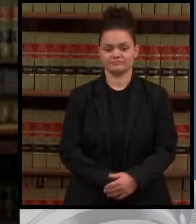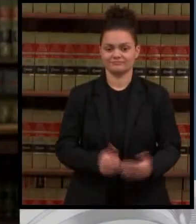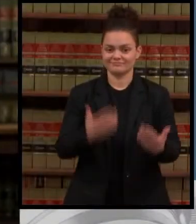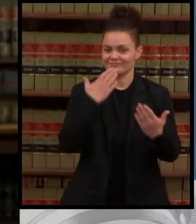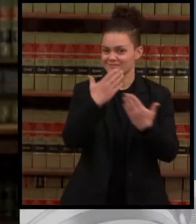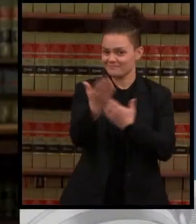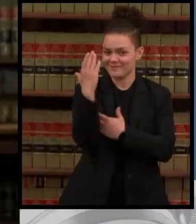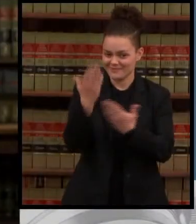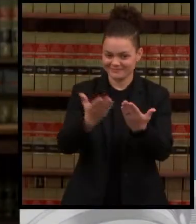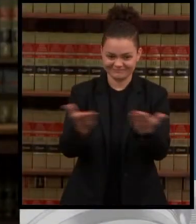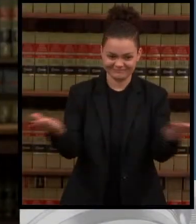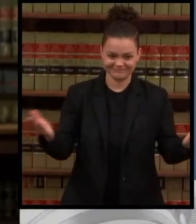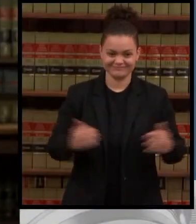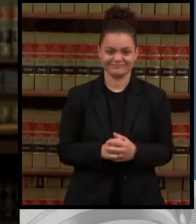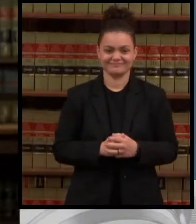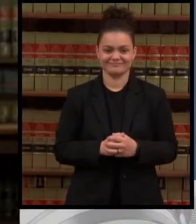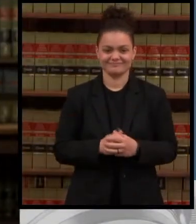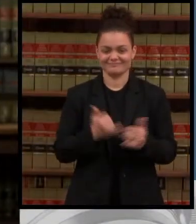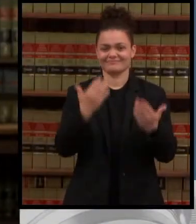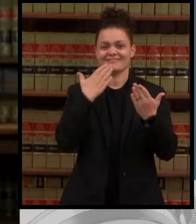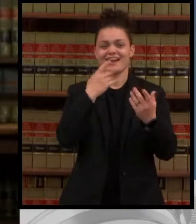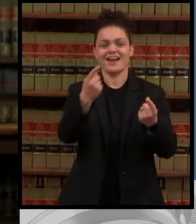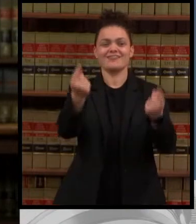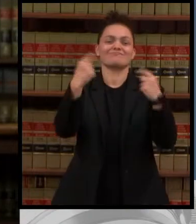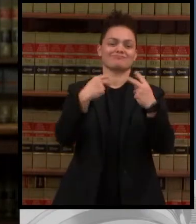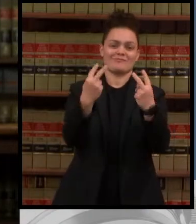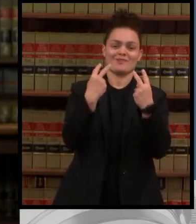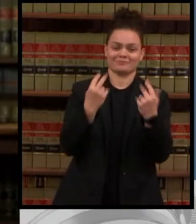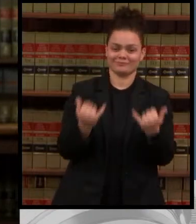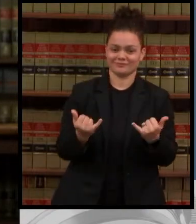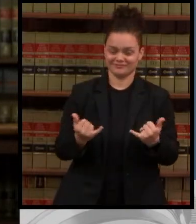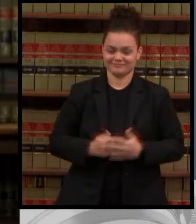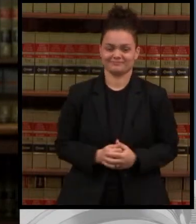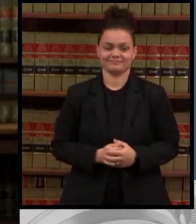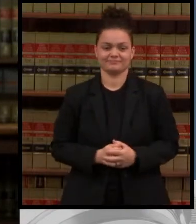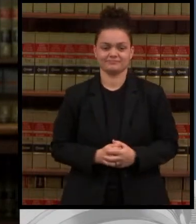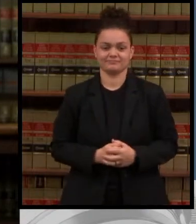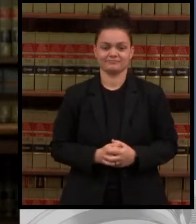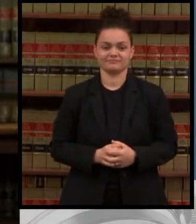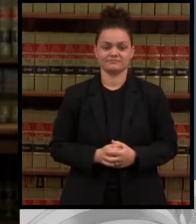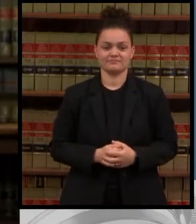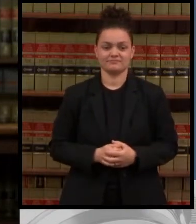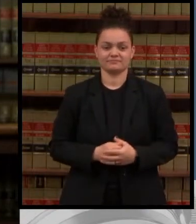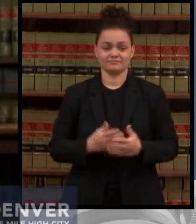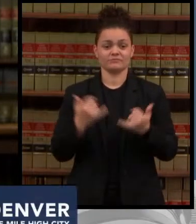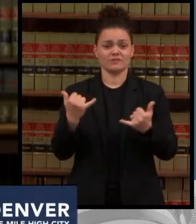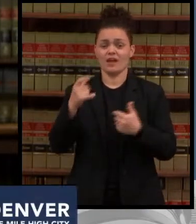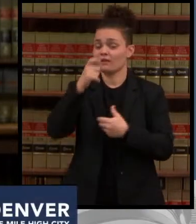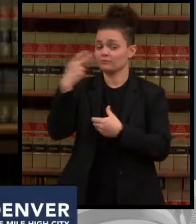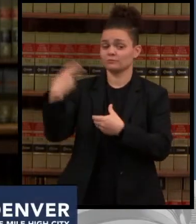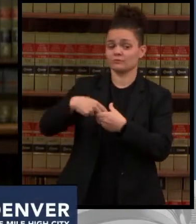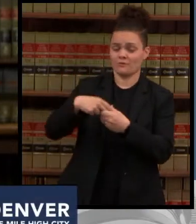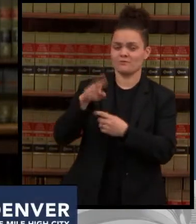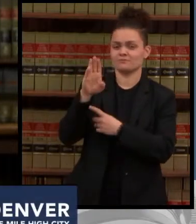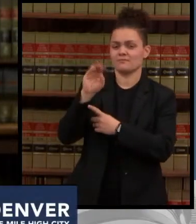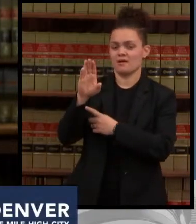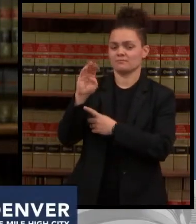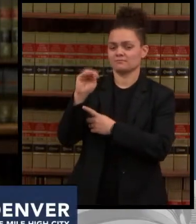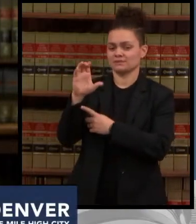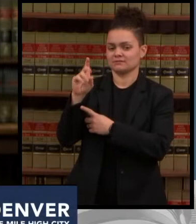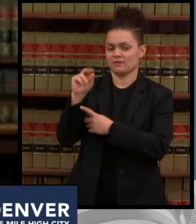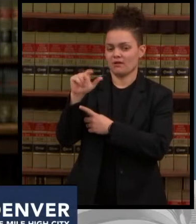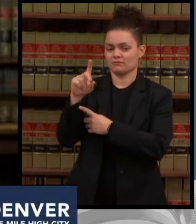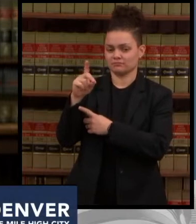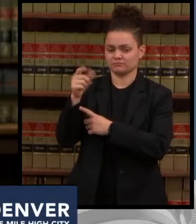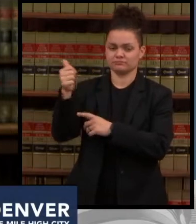thank you all for joining us. Today I will be joined by Bob Mcdonald, Executive Director of Denver Public Health and Environment, as